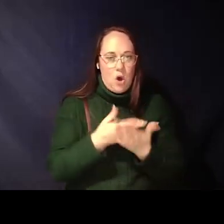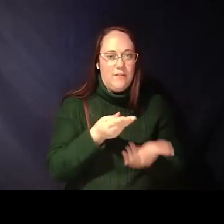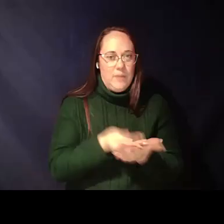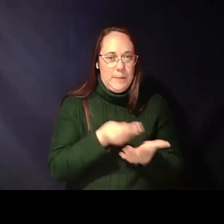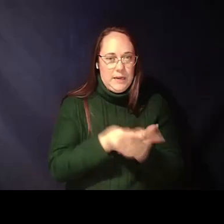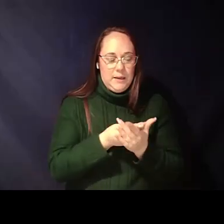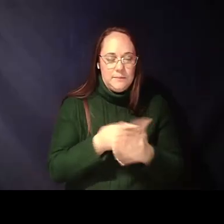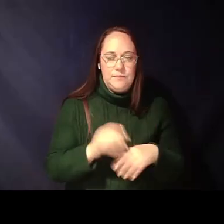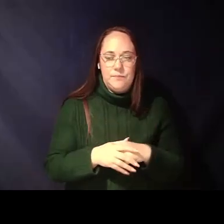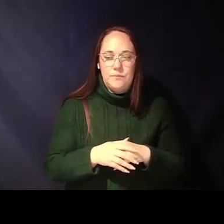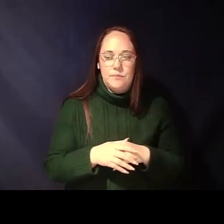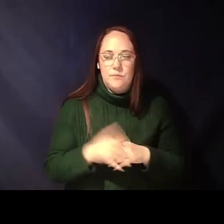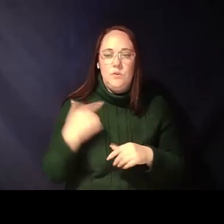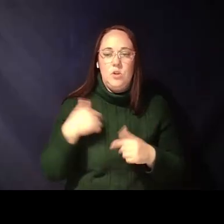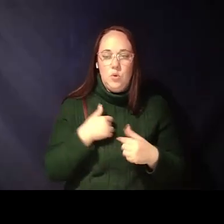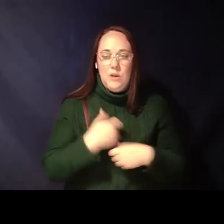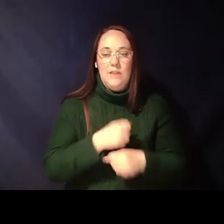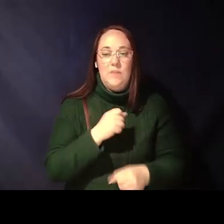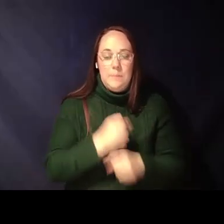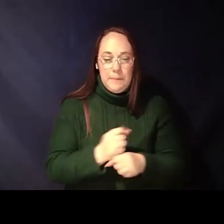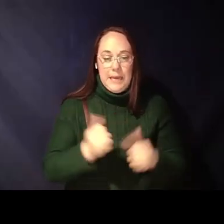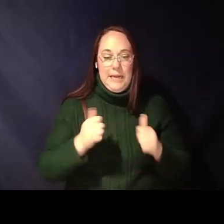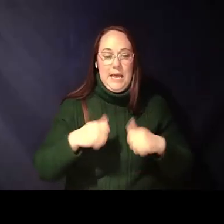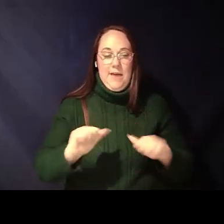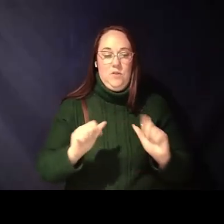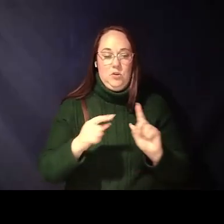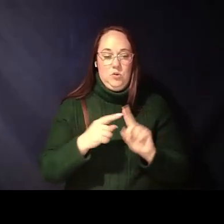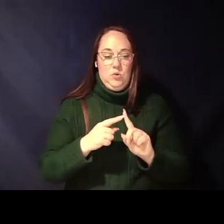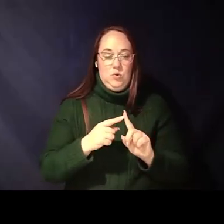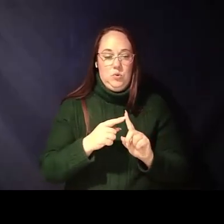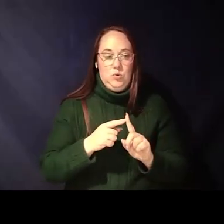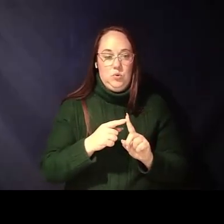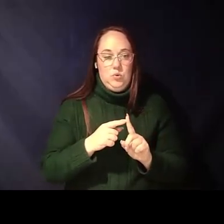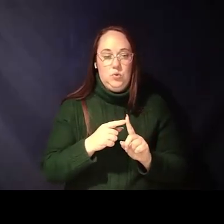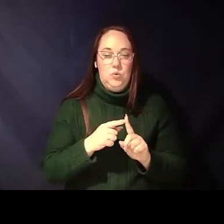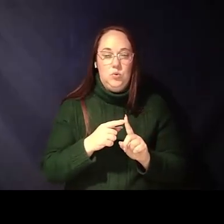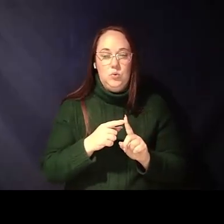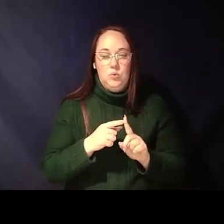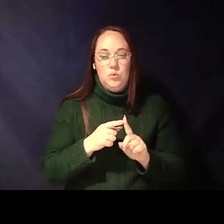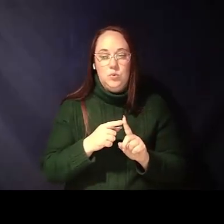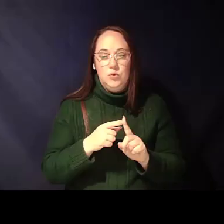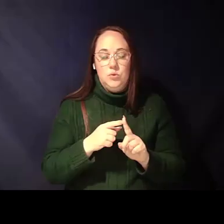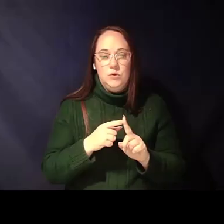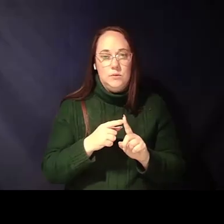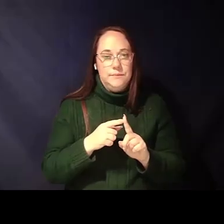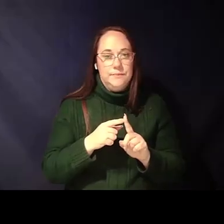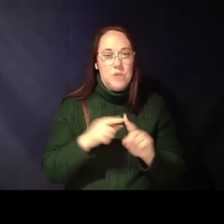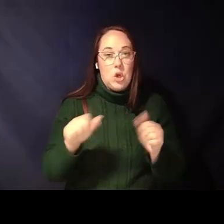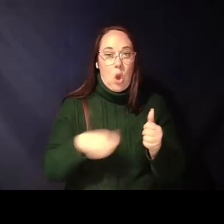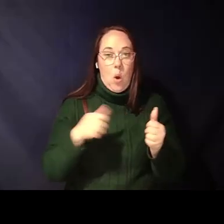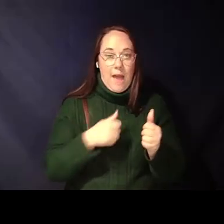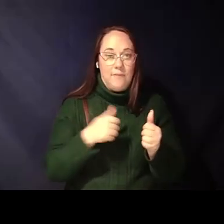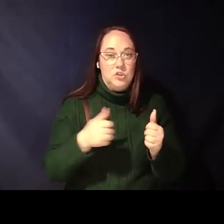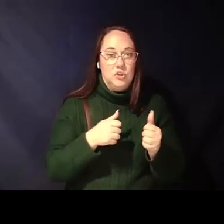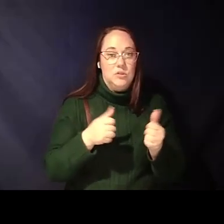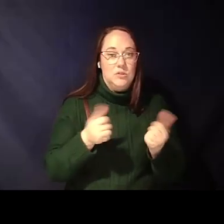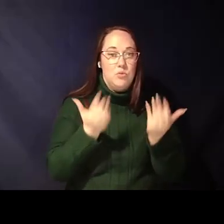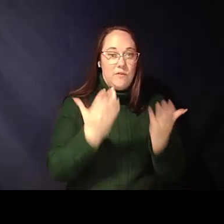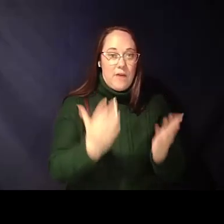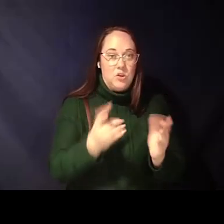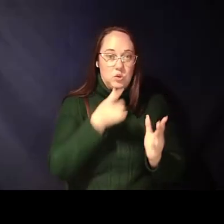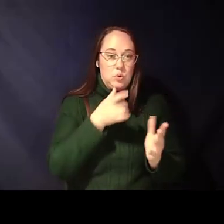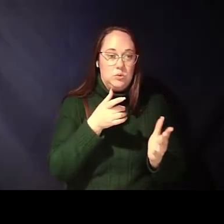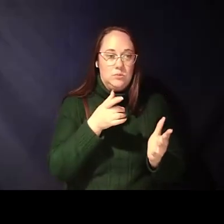we have made really concerted efforts to go after those providers who defrauded us, and we've been